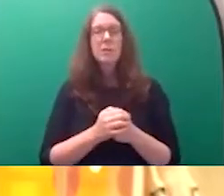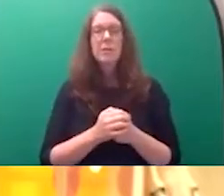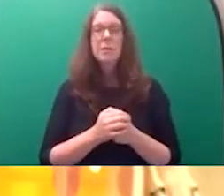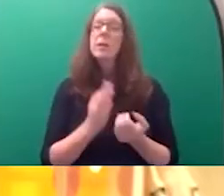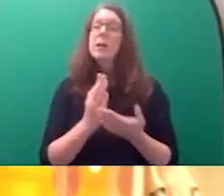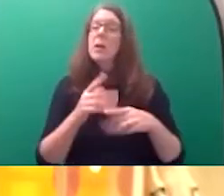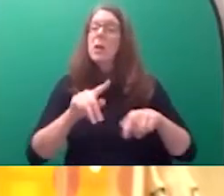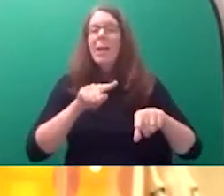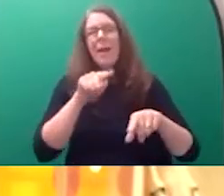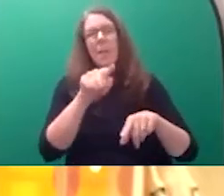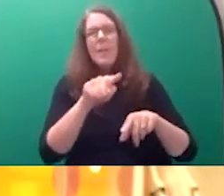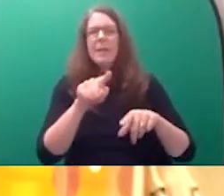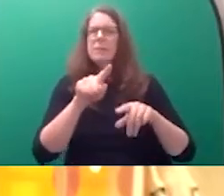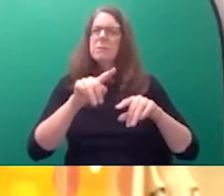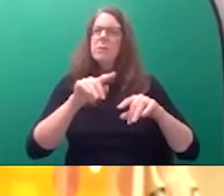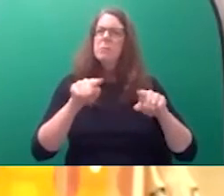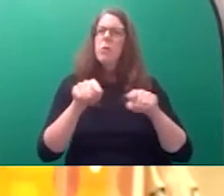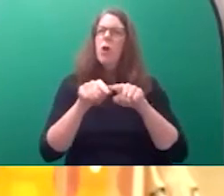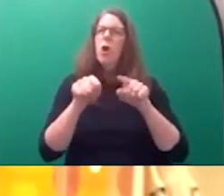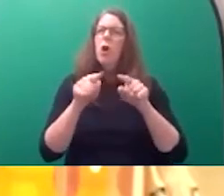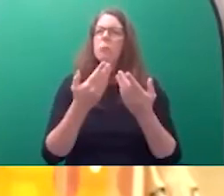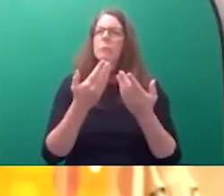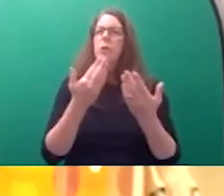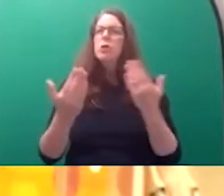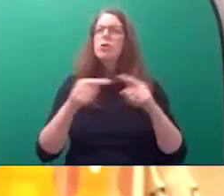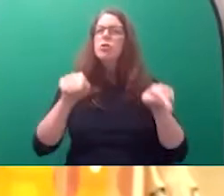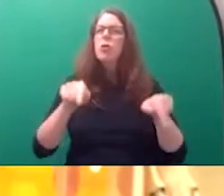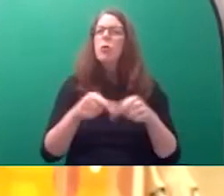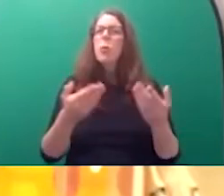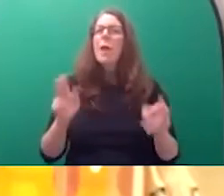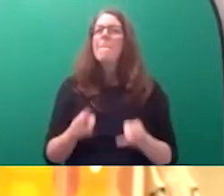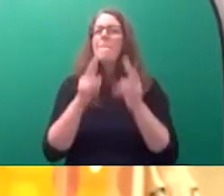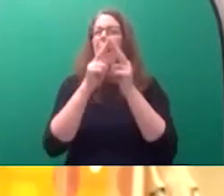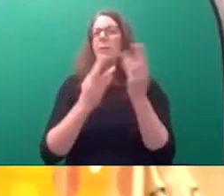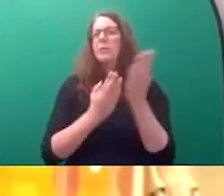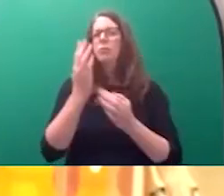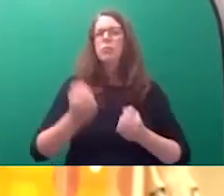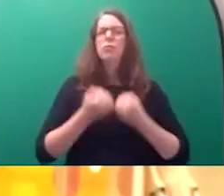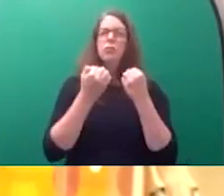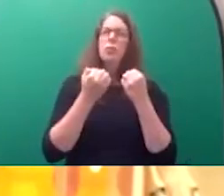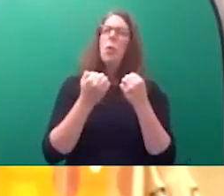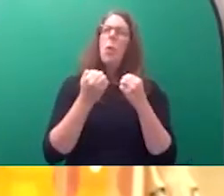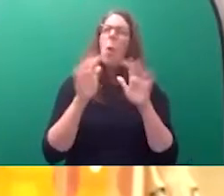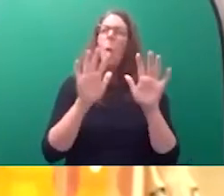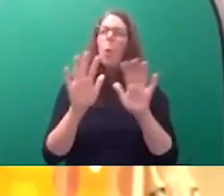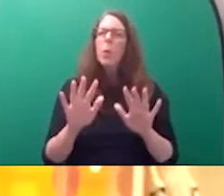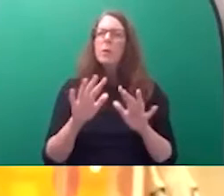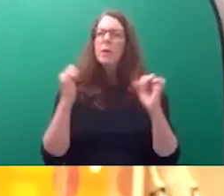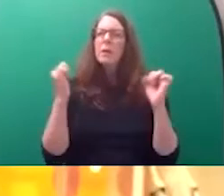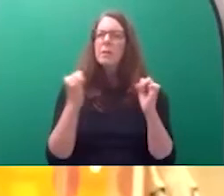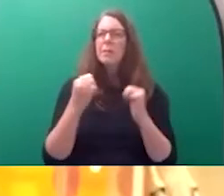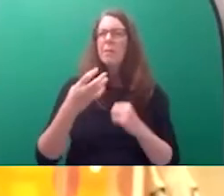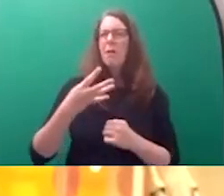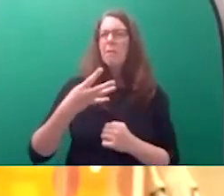showroom here that we had in Paris during our autumn winter 19 collection, is to contextualize